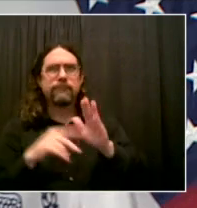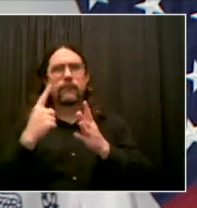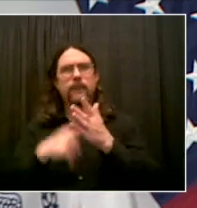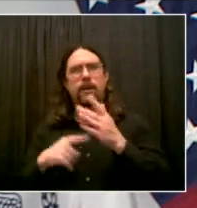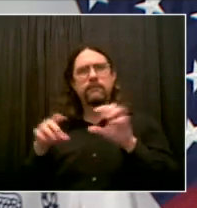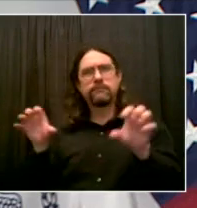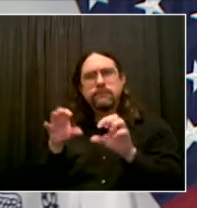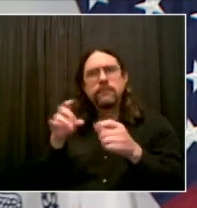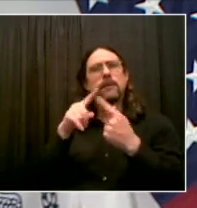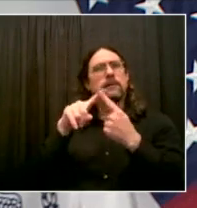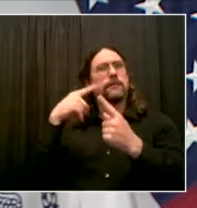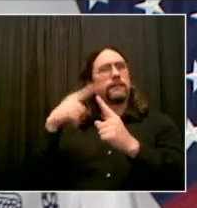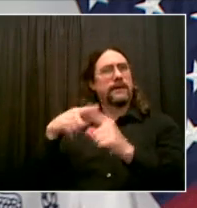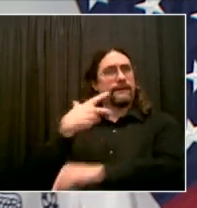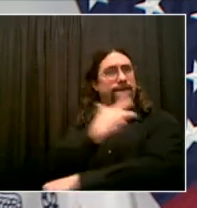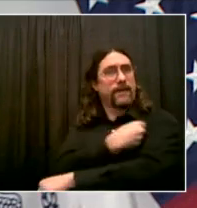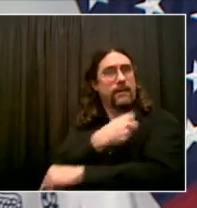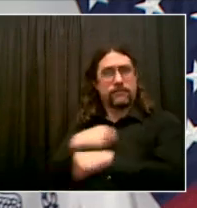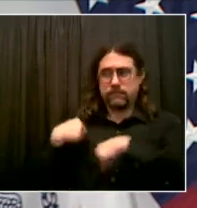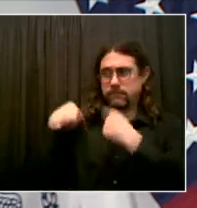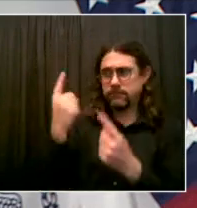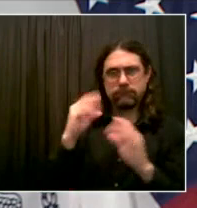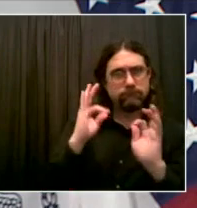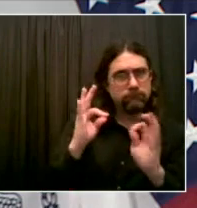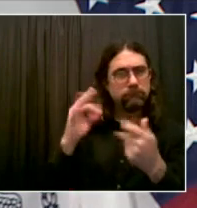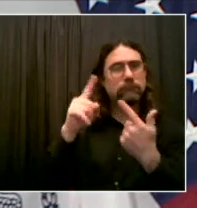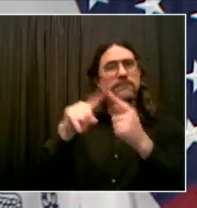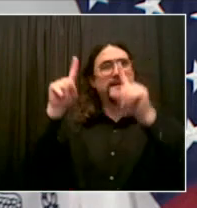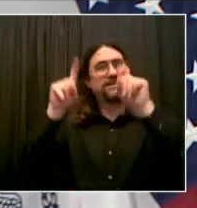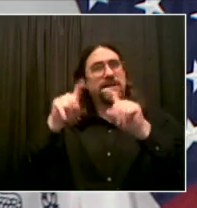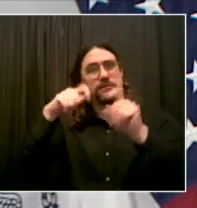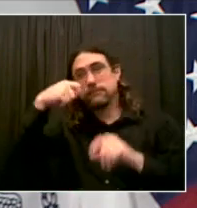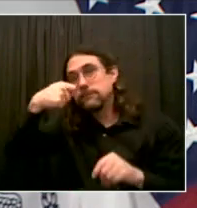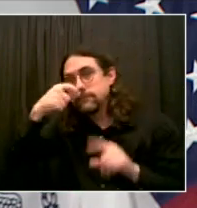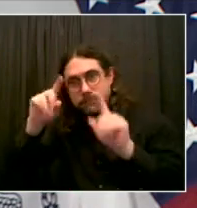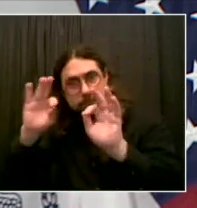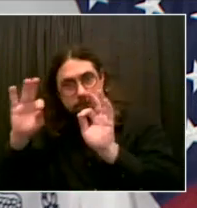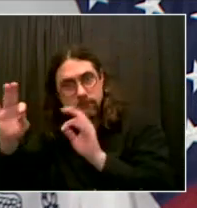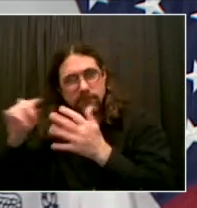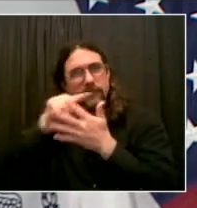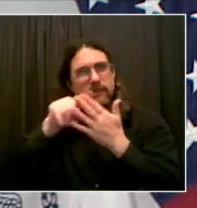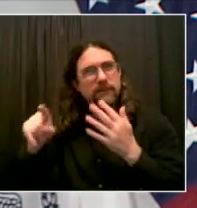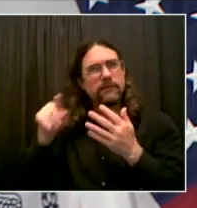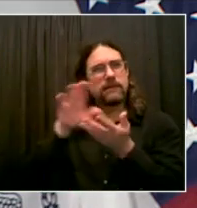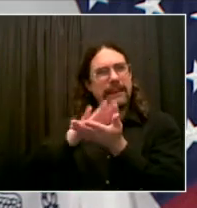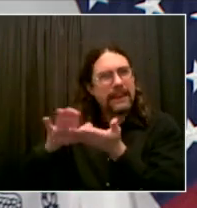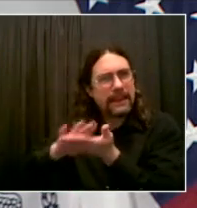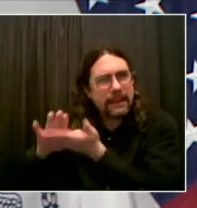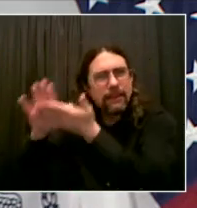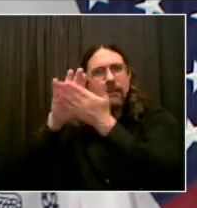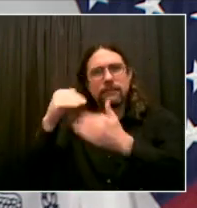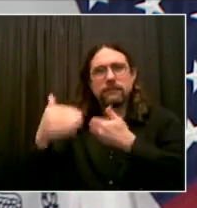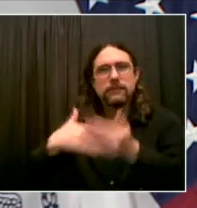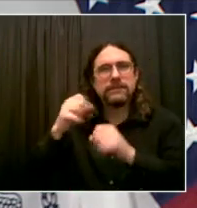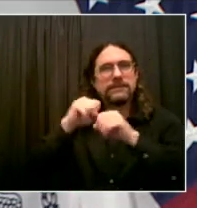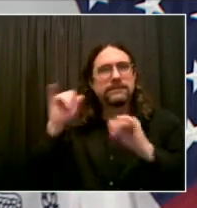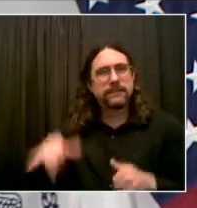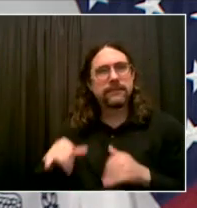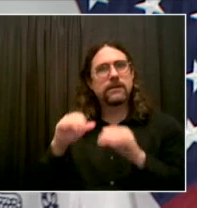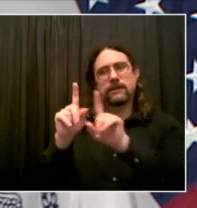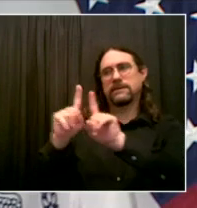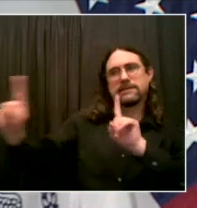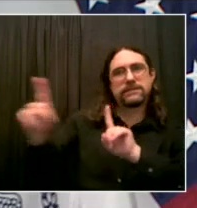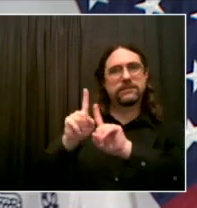up, the cleanings, the mask wearing, you name it. We learn from our schools how to do things right, and we're doing the same approach in our